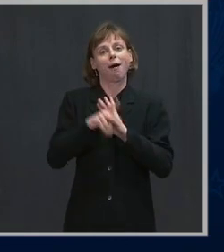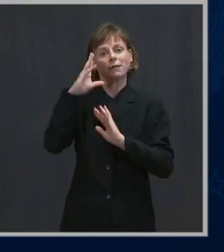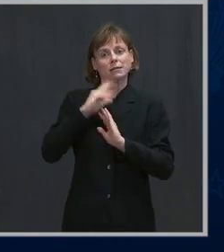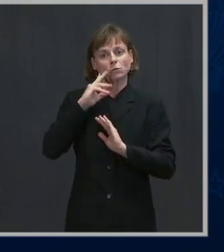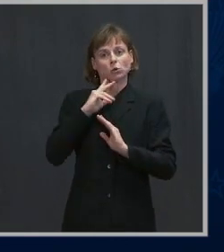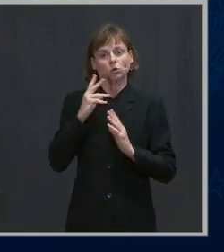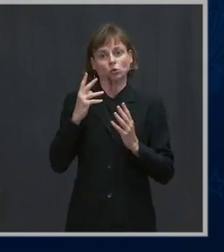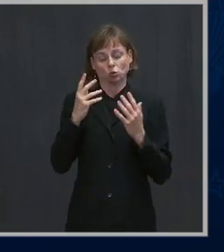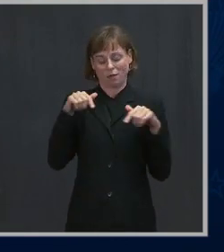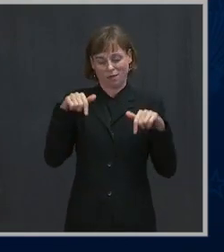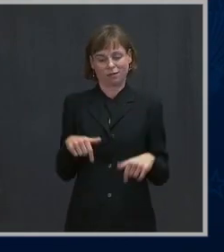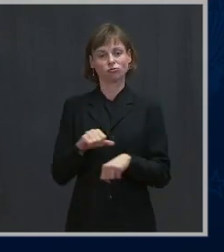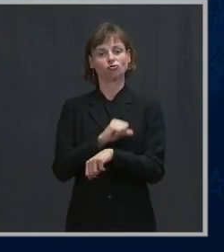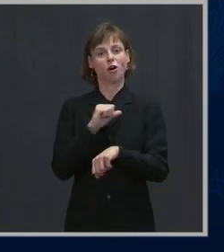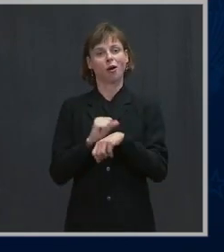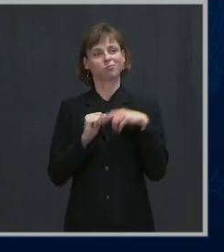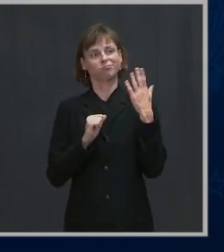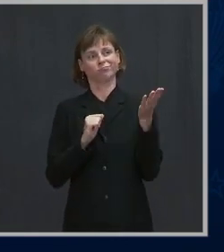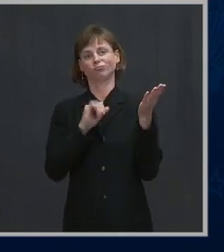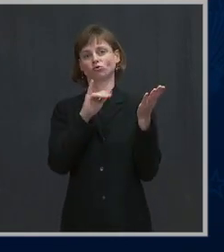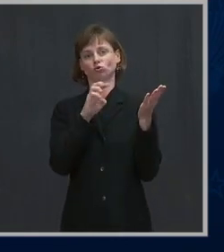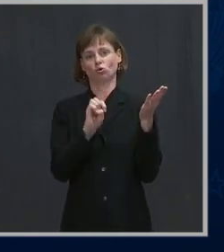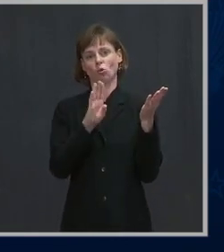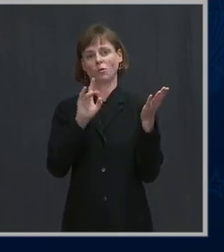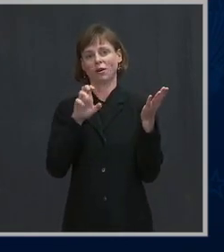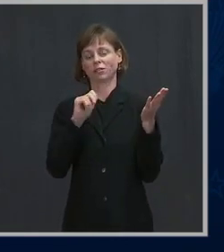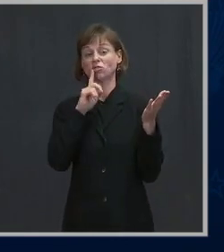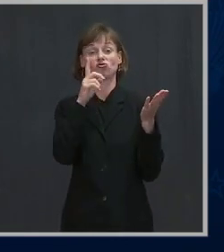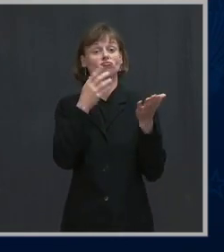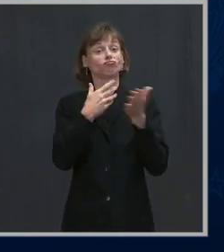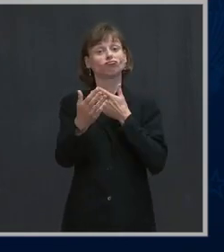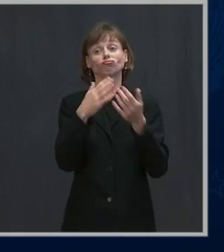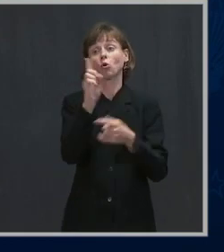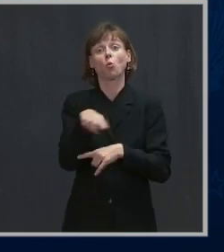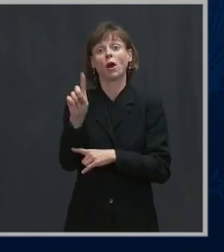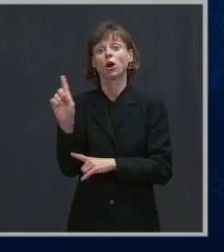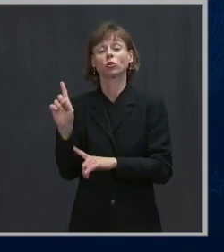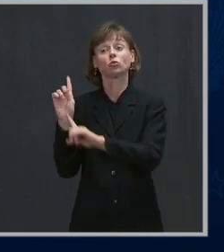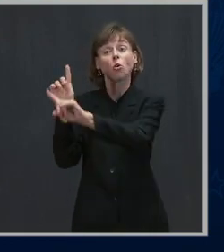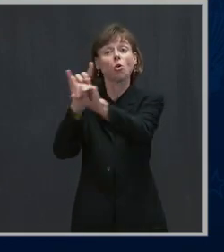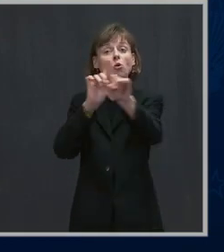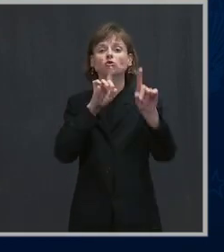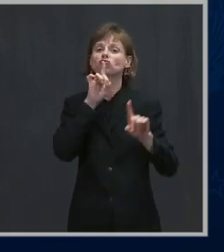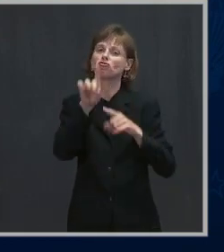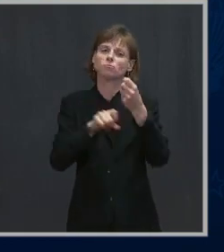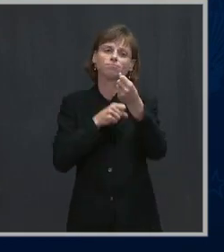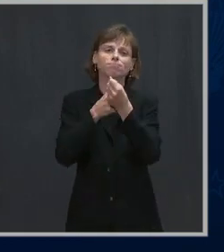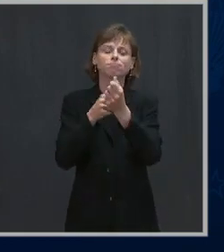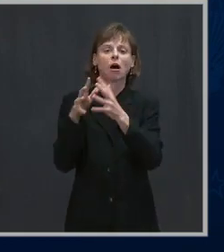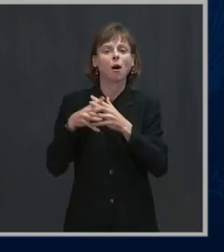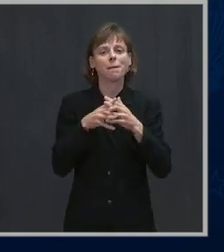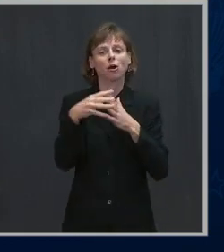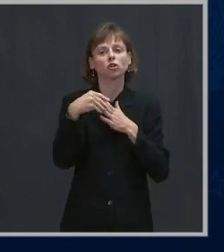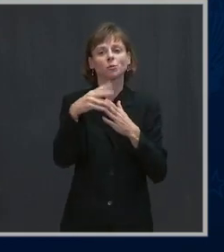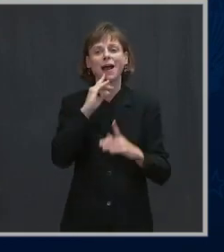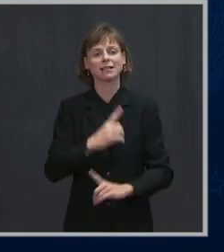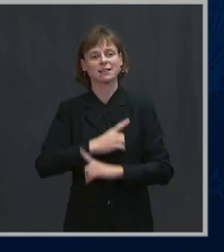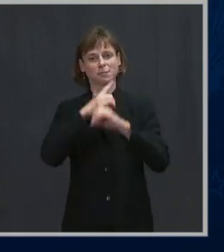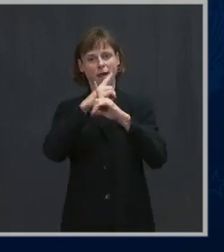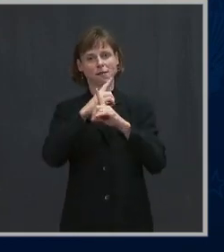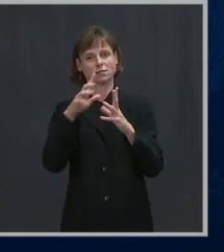he goes he's been a champion for american leadership and a defender of american values and in kamala